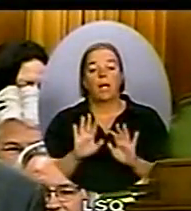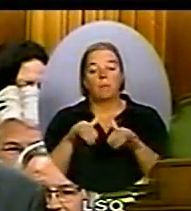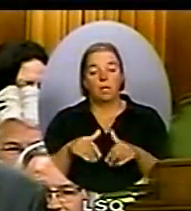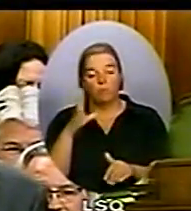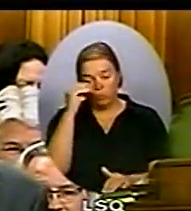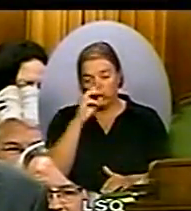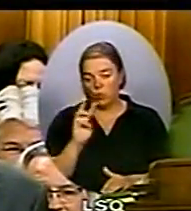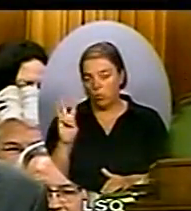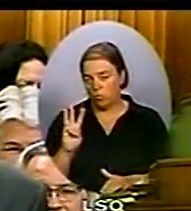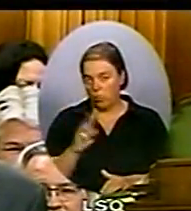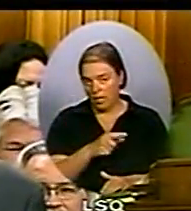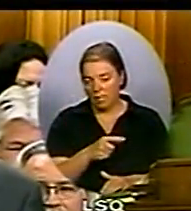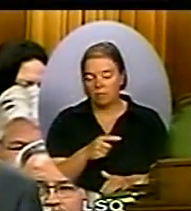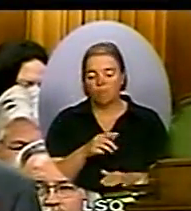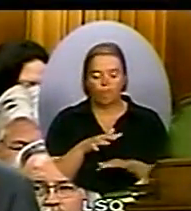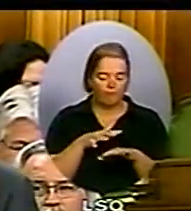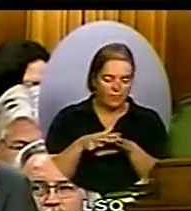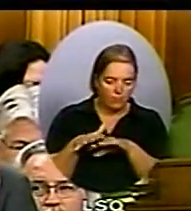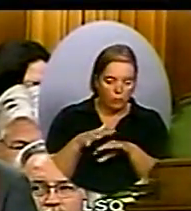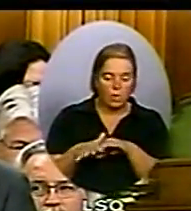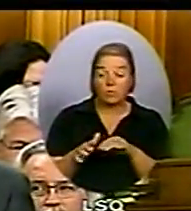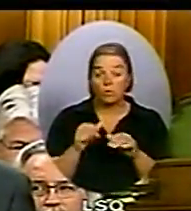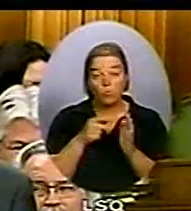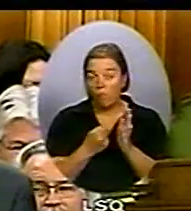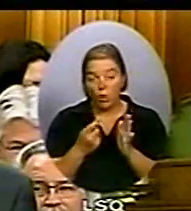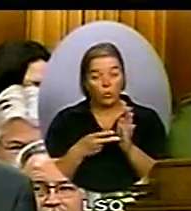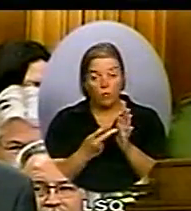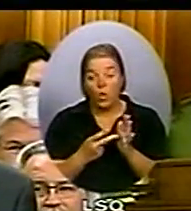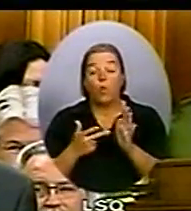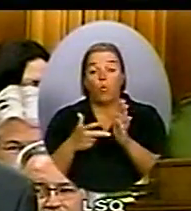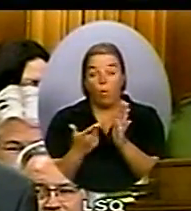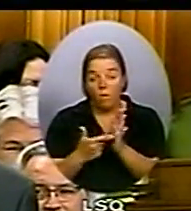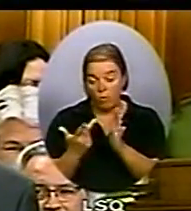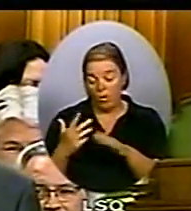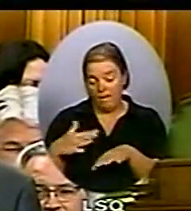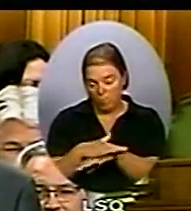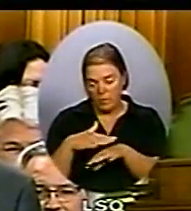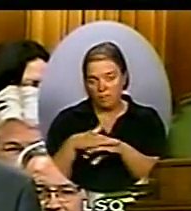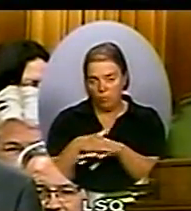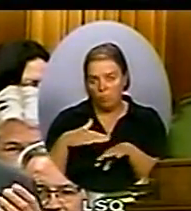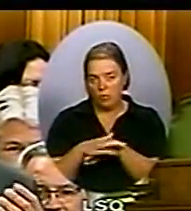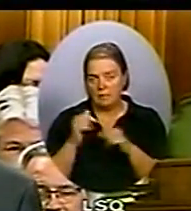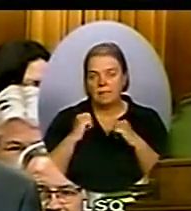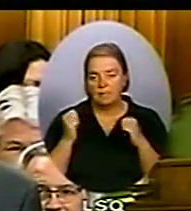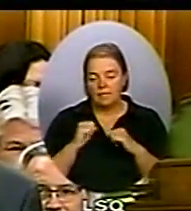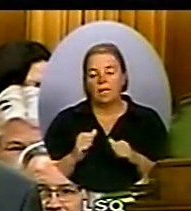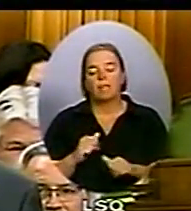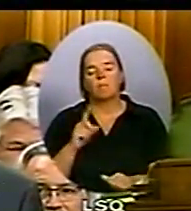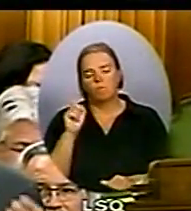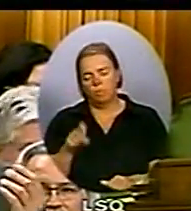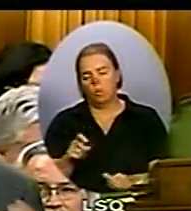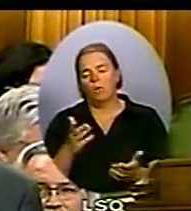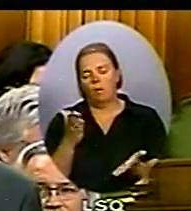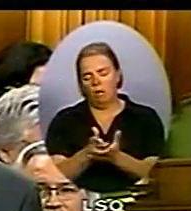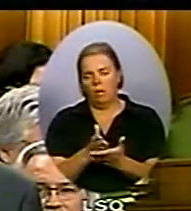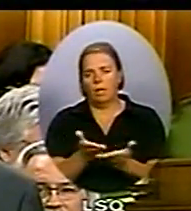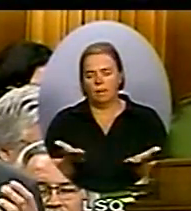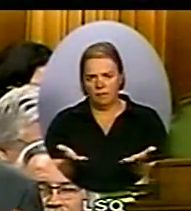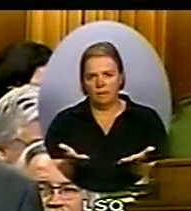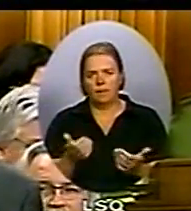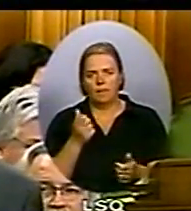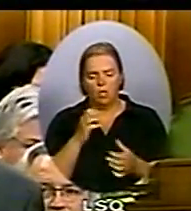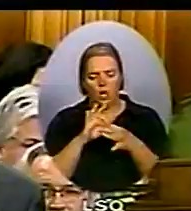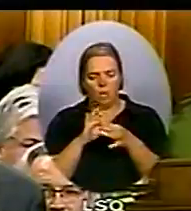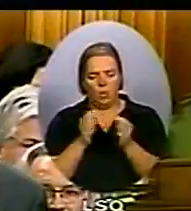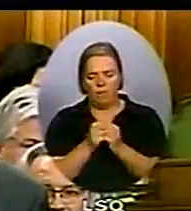who you know in the PMO. So will the government recognize that they need to clean up their act and work with us to bring in some real legislation with real teeth to